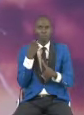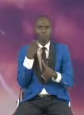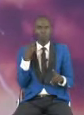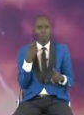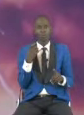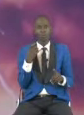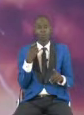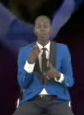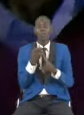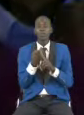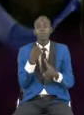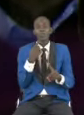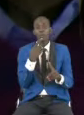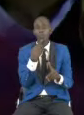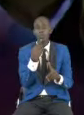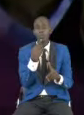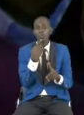from